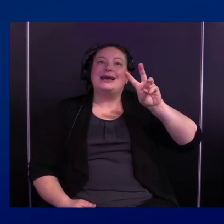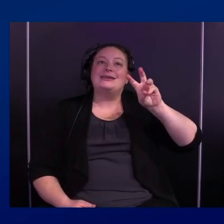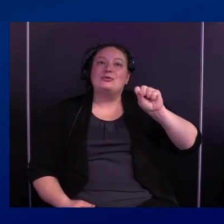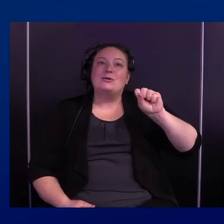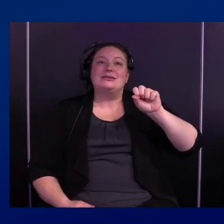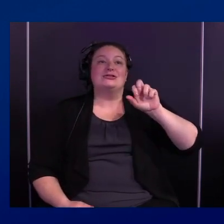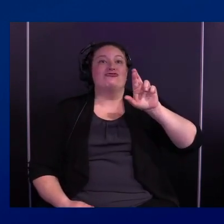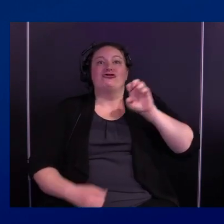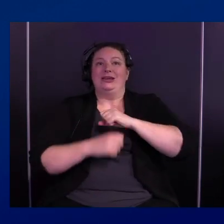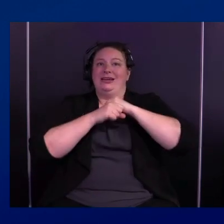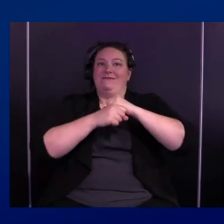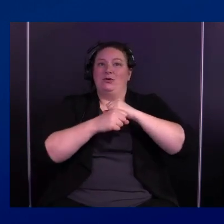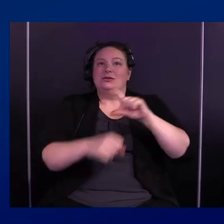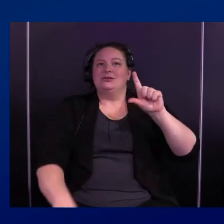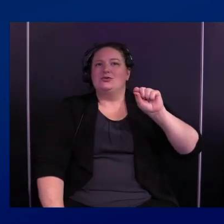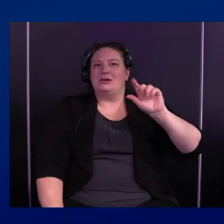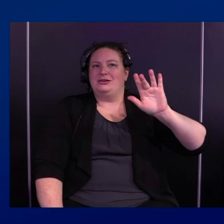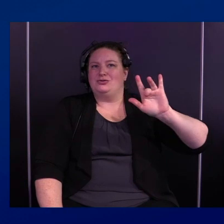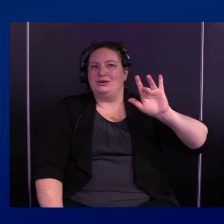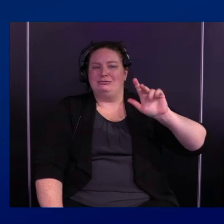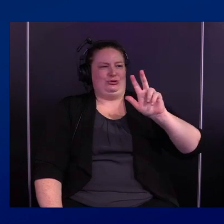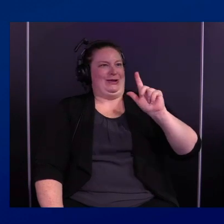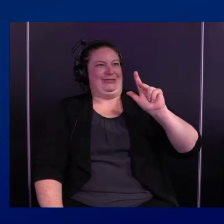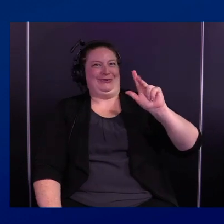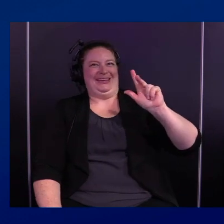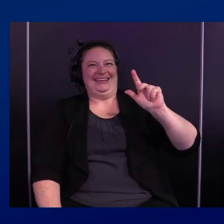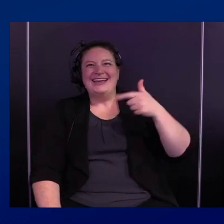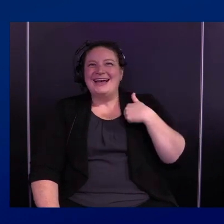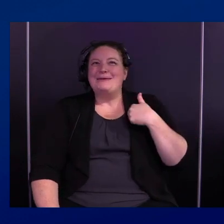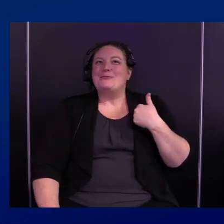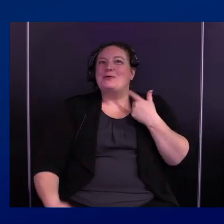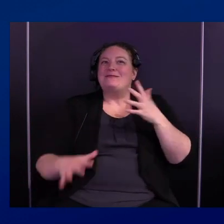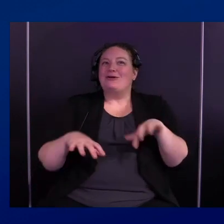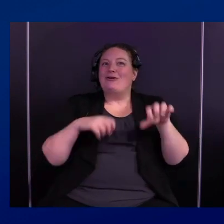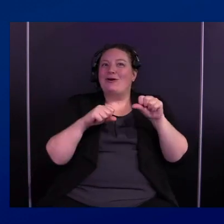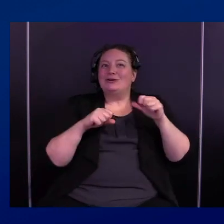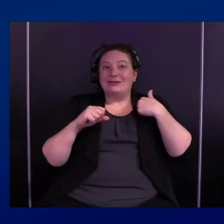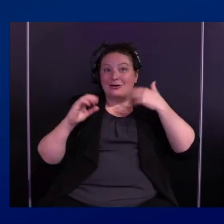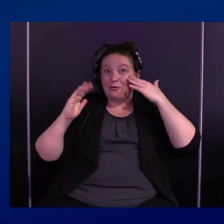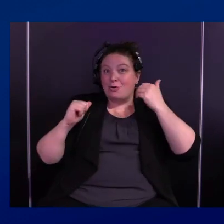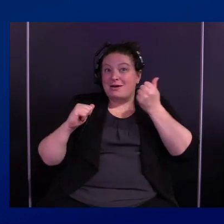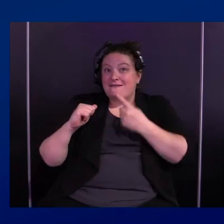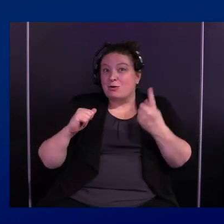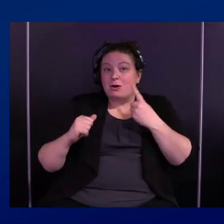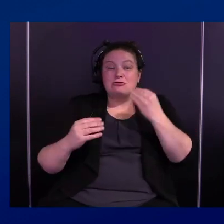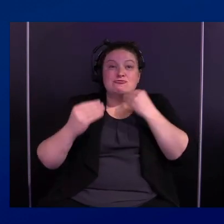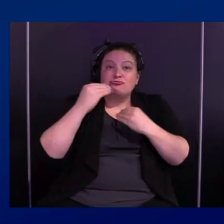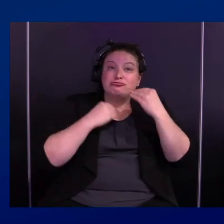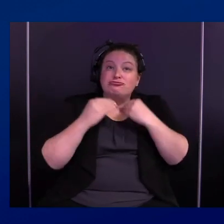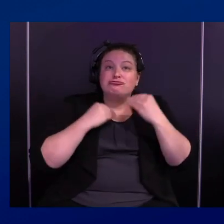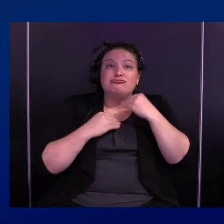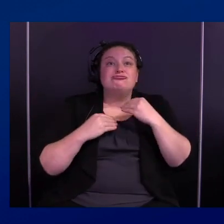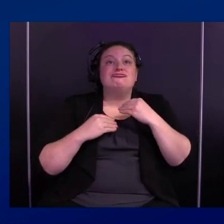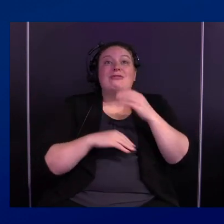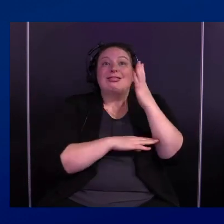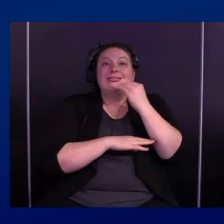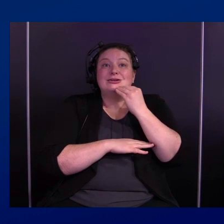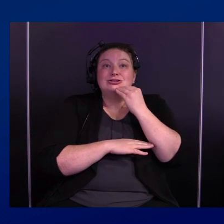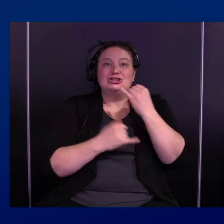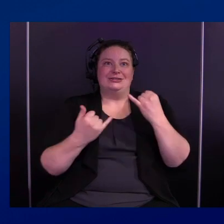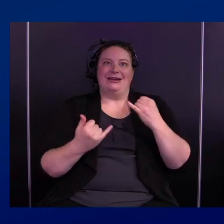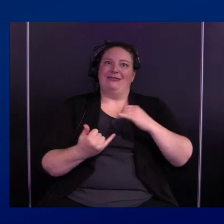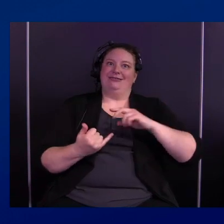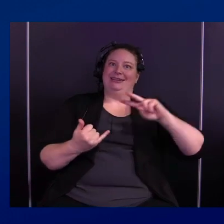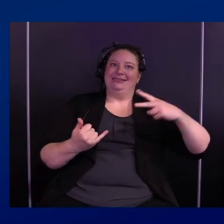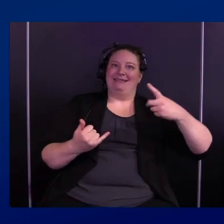Reinforce 2023. I am one of your hosts. Hope everyone got some lunch in, but now we're going on to the second part of the